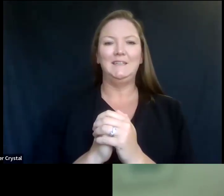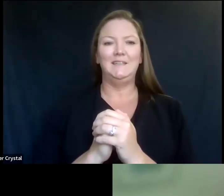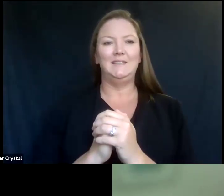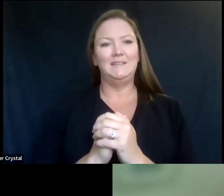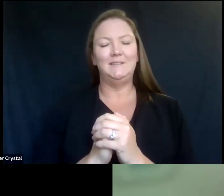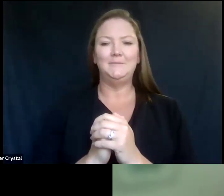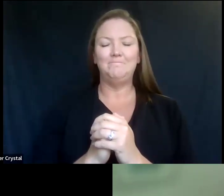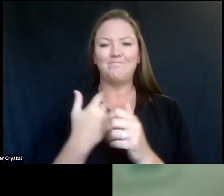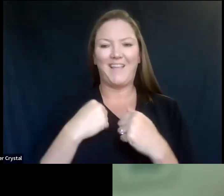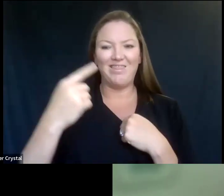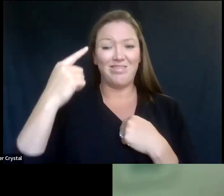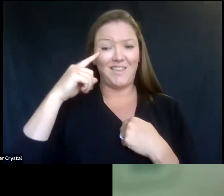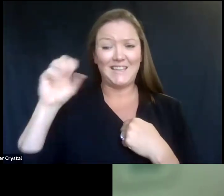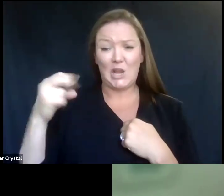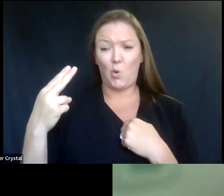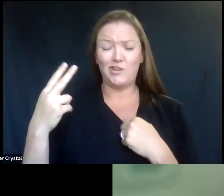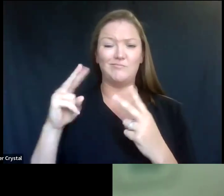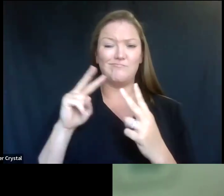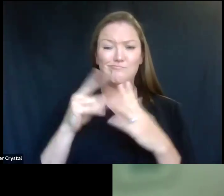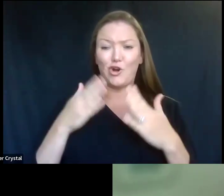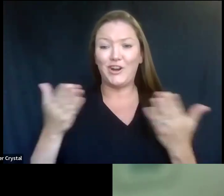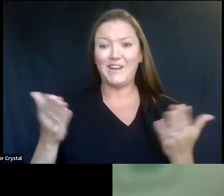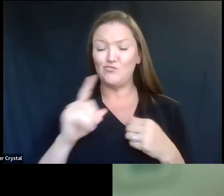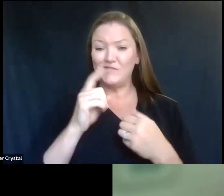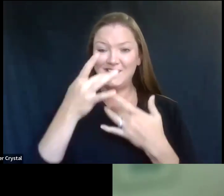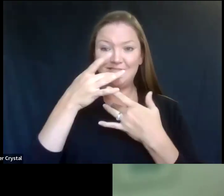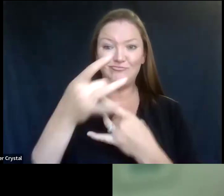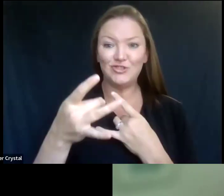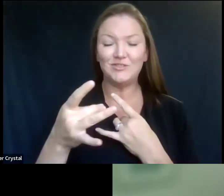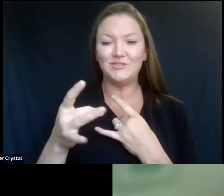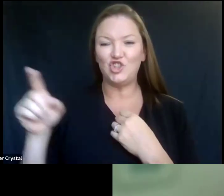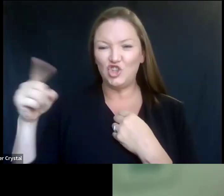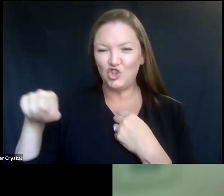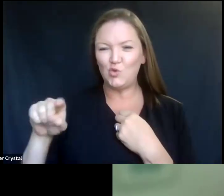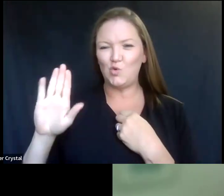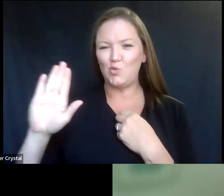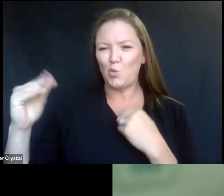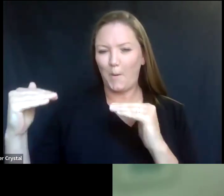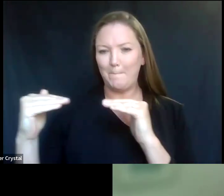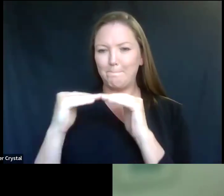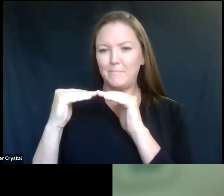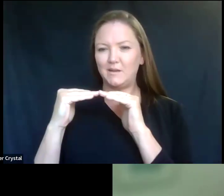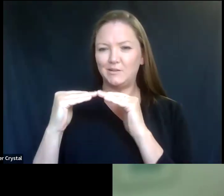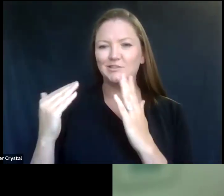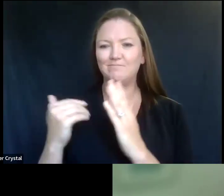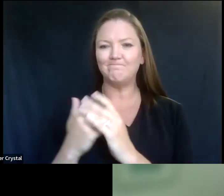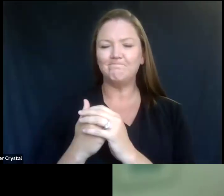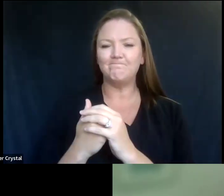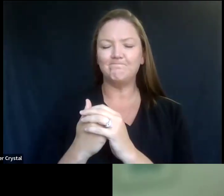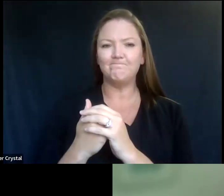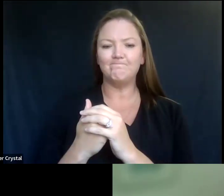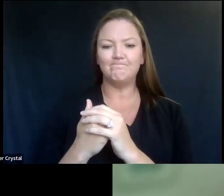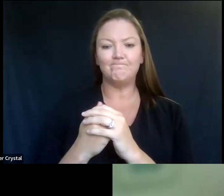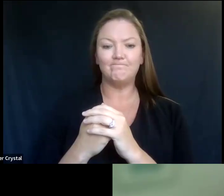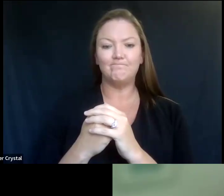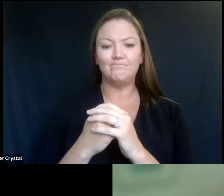I think our stakeholders and partners here are really interested about the work that you and your peers or our